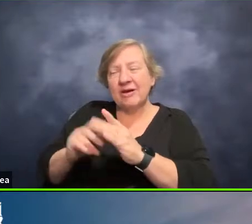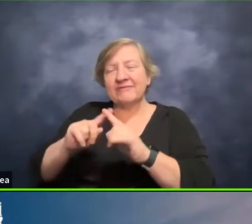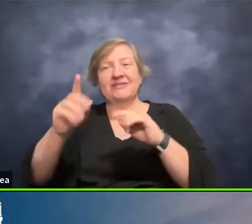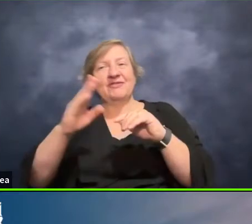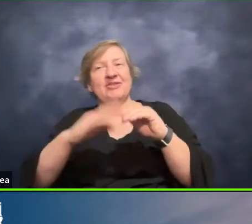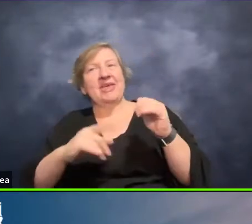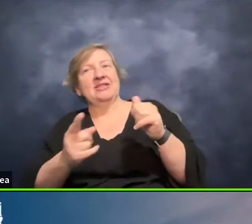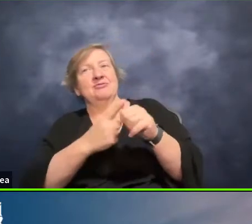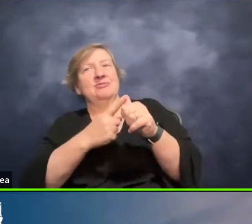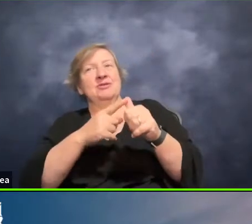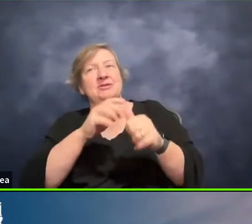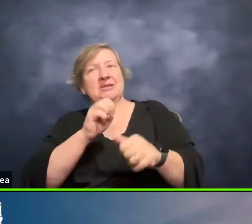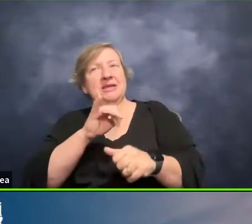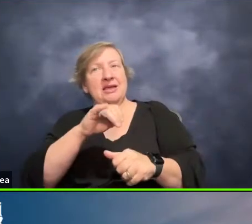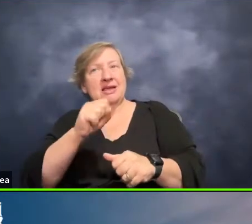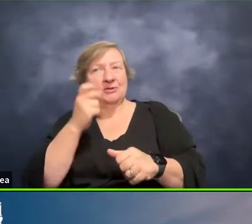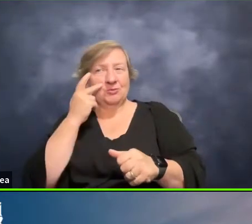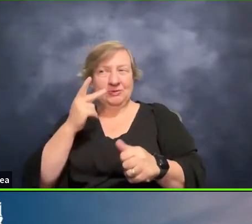the changes are?